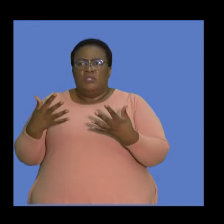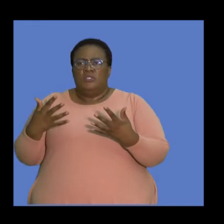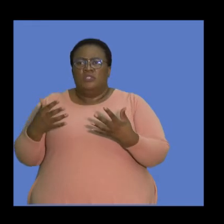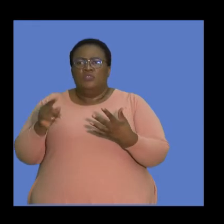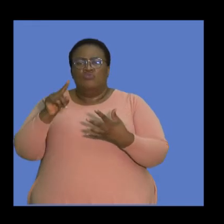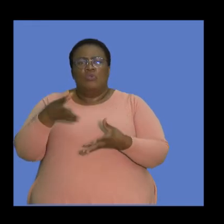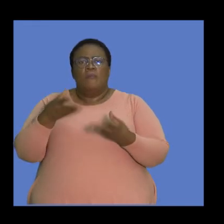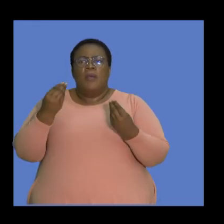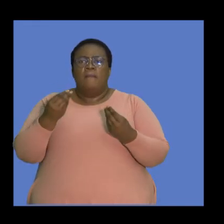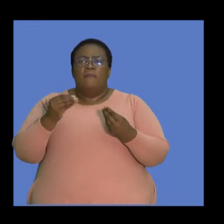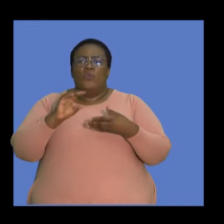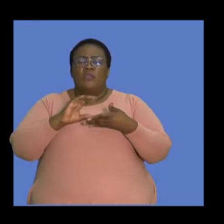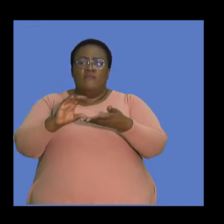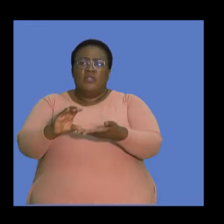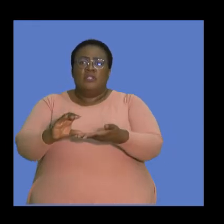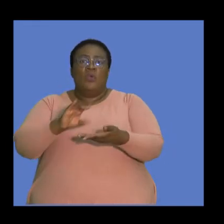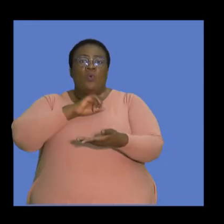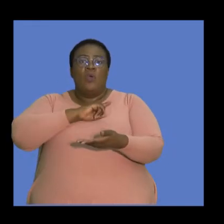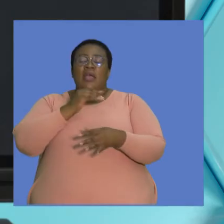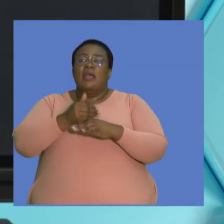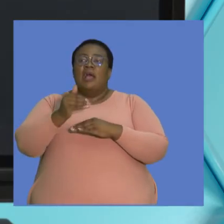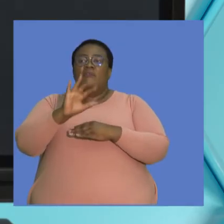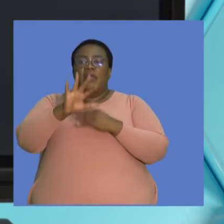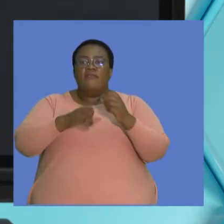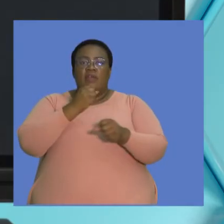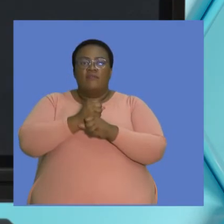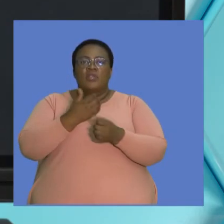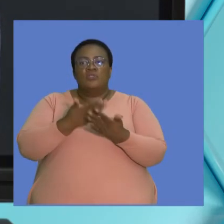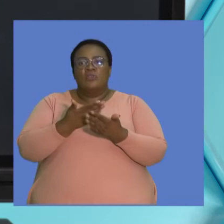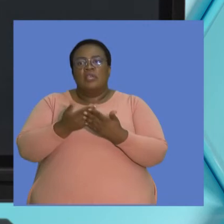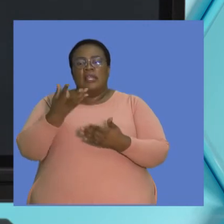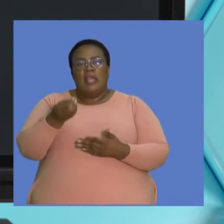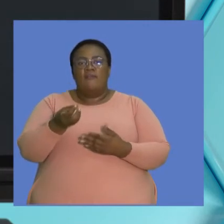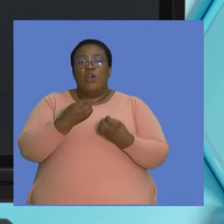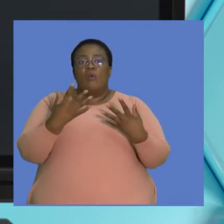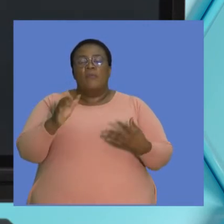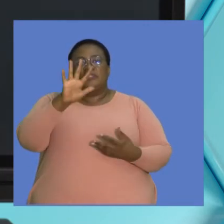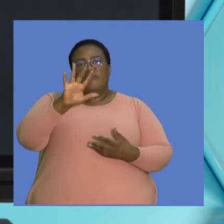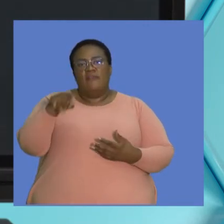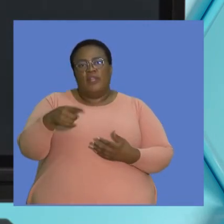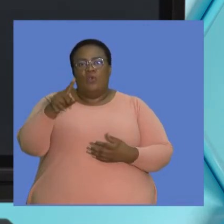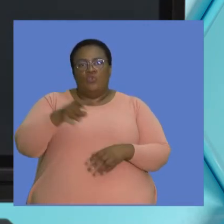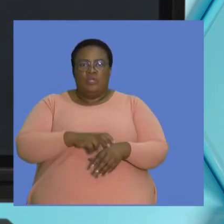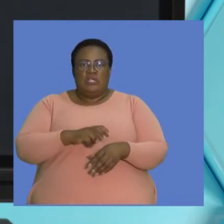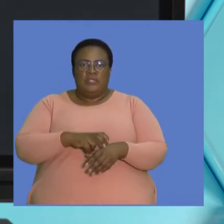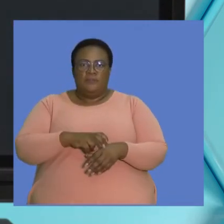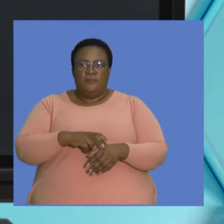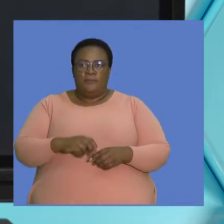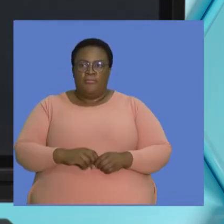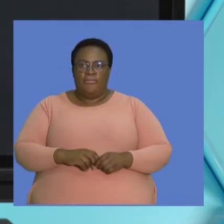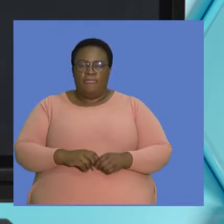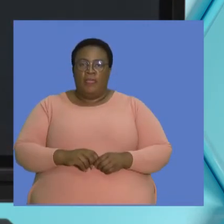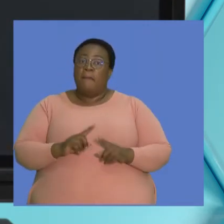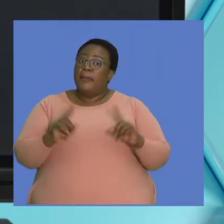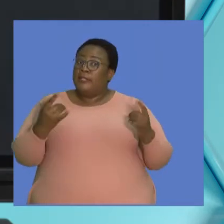get in terms of your investment, so that after the 5 years, you can have the 5,000 something that you need. But